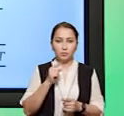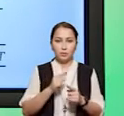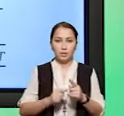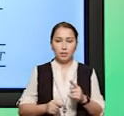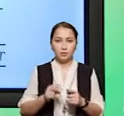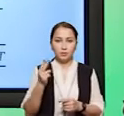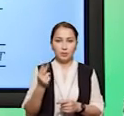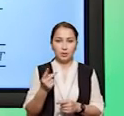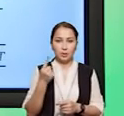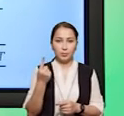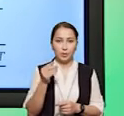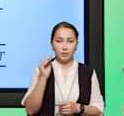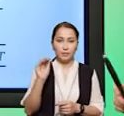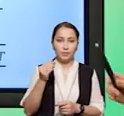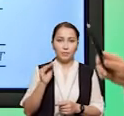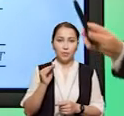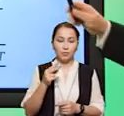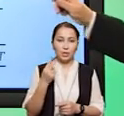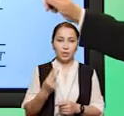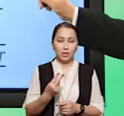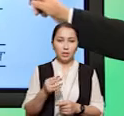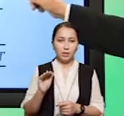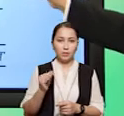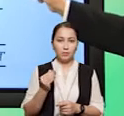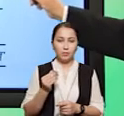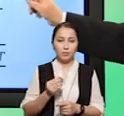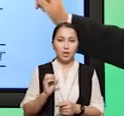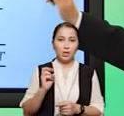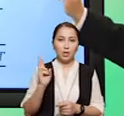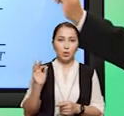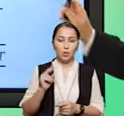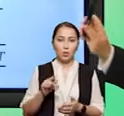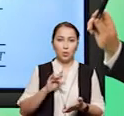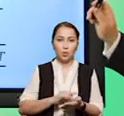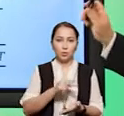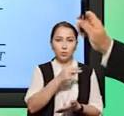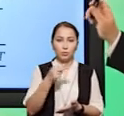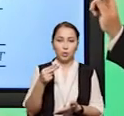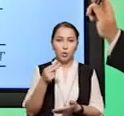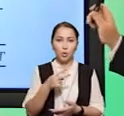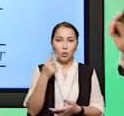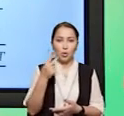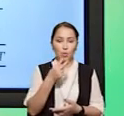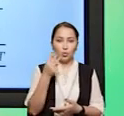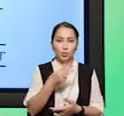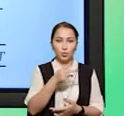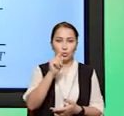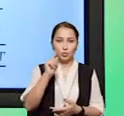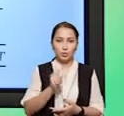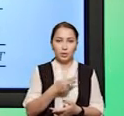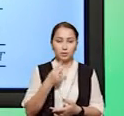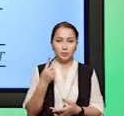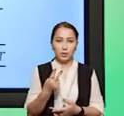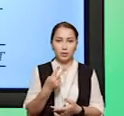2. Bu birinchi formulasi. Ikkinchi formulasi EK o'rtacha teng bo'ladi 3 taqsim 2 k ko'paytirilgan